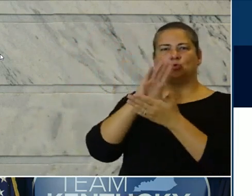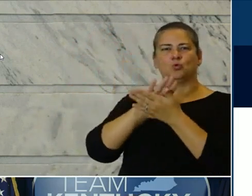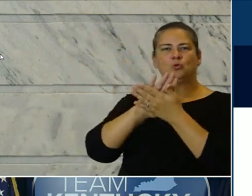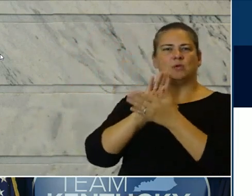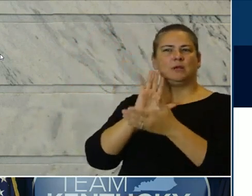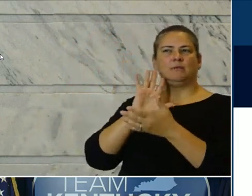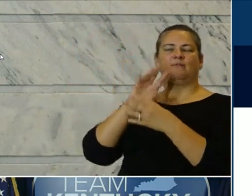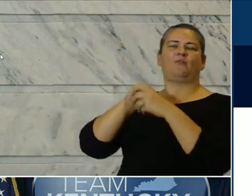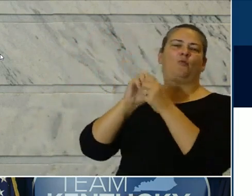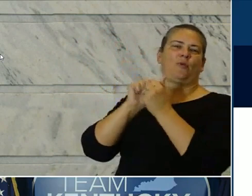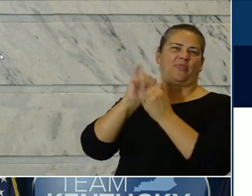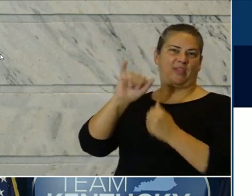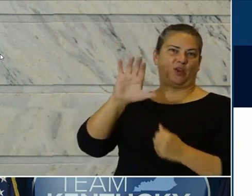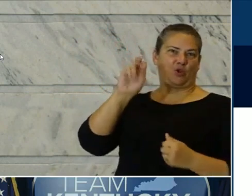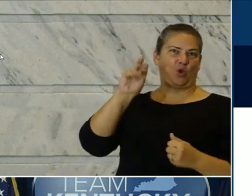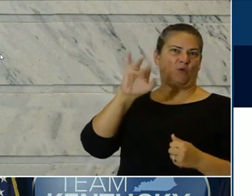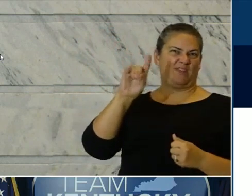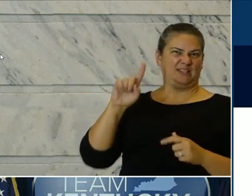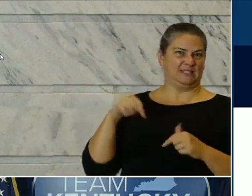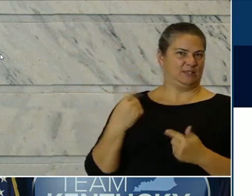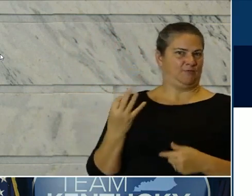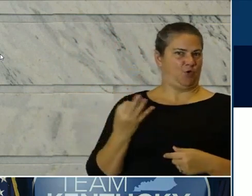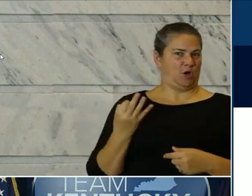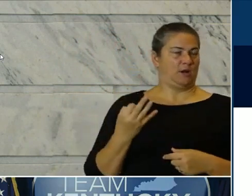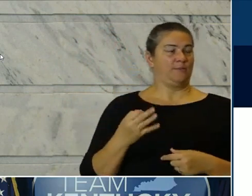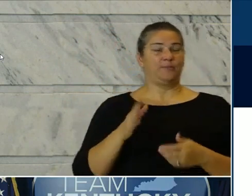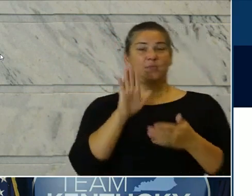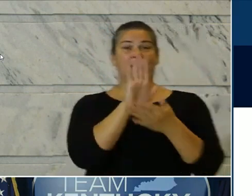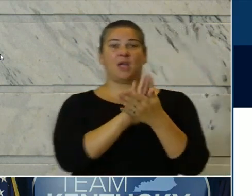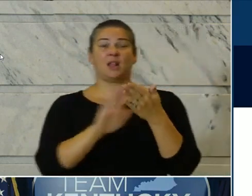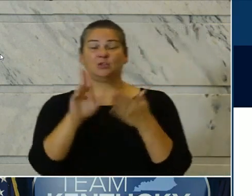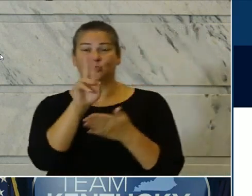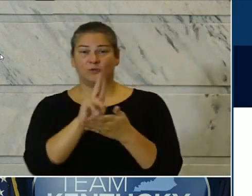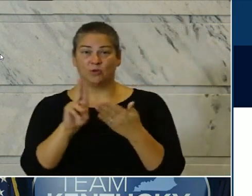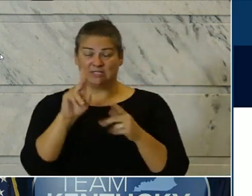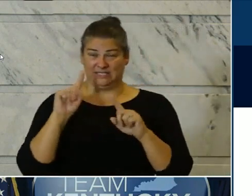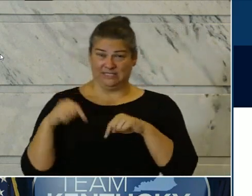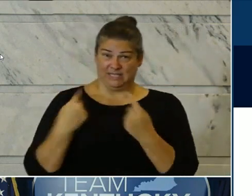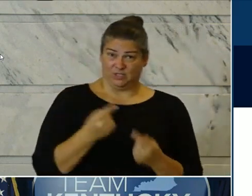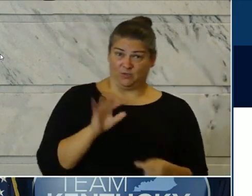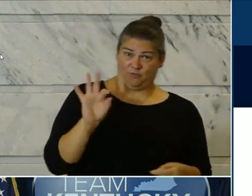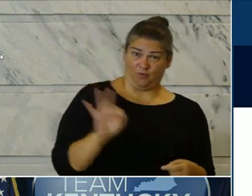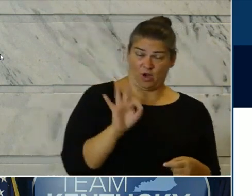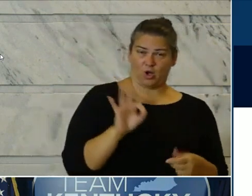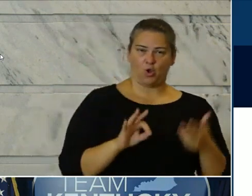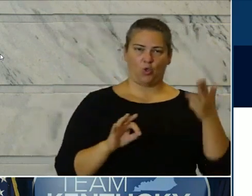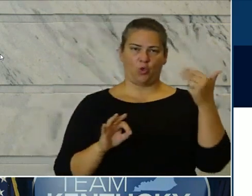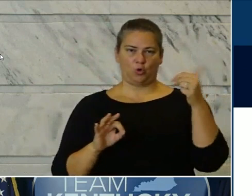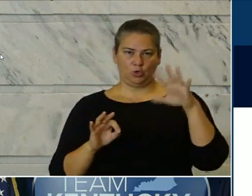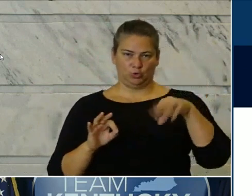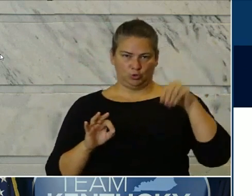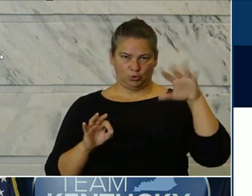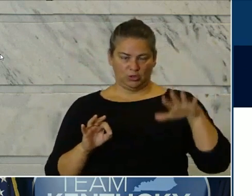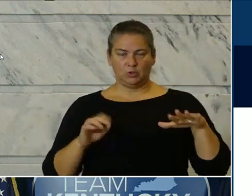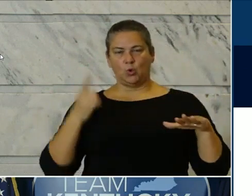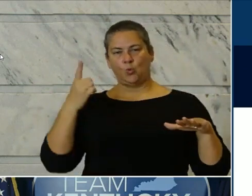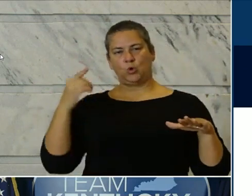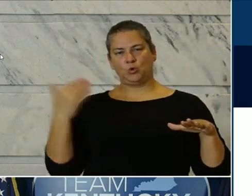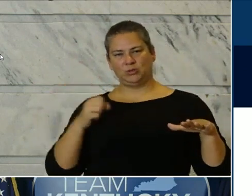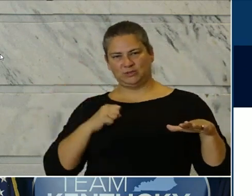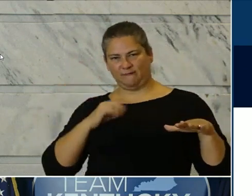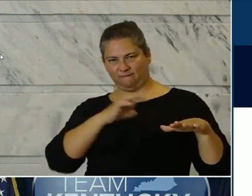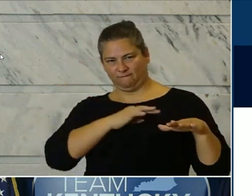Friday. Colleges and universities, again, this is just since Friday, 13 new students, one new faculty or